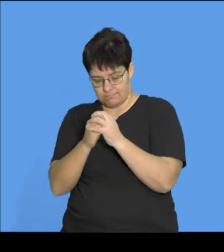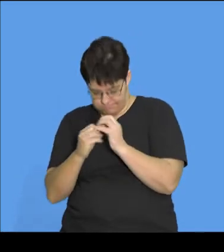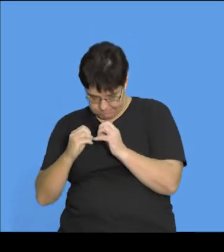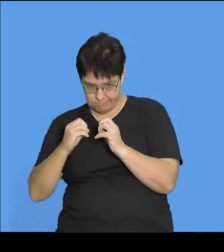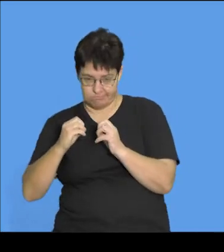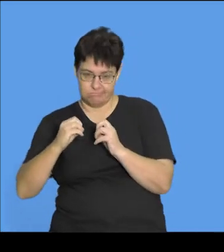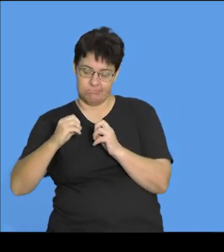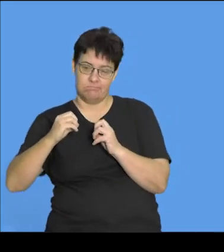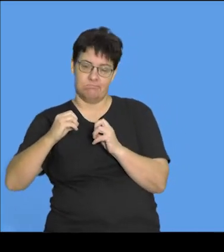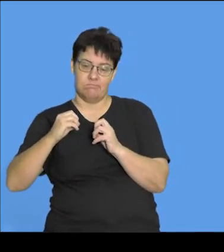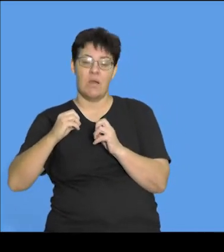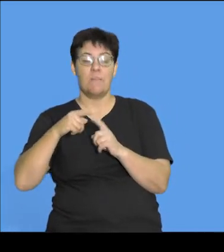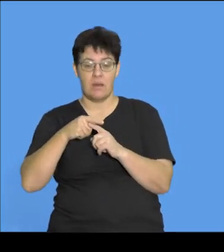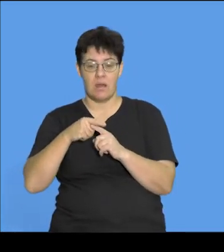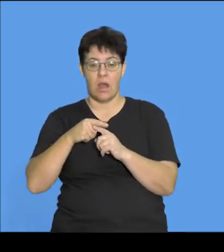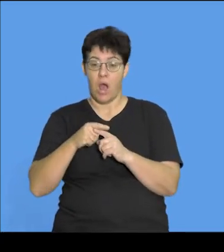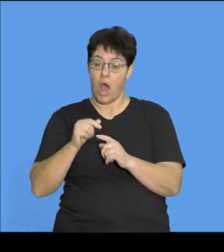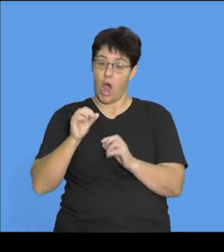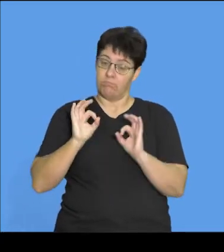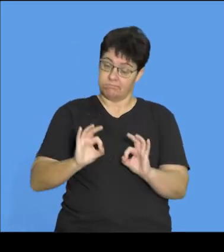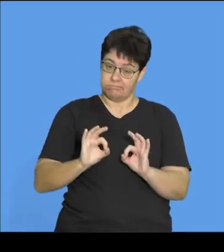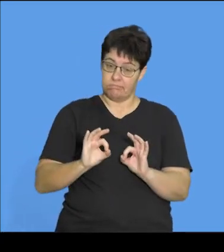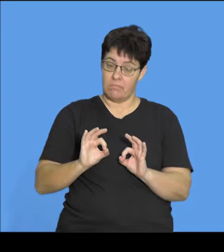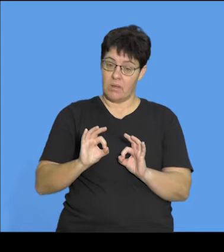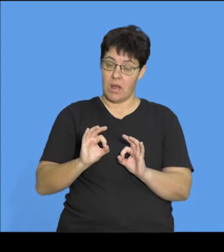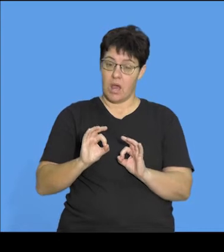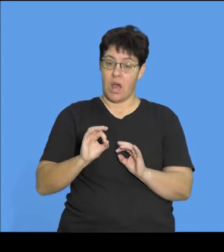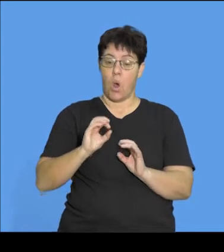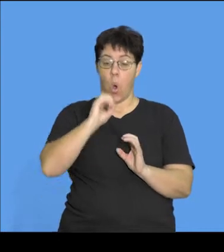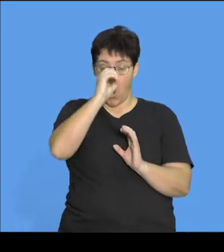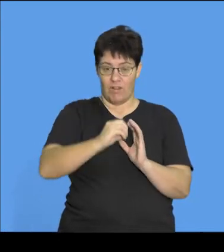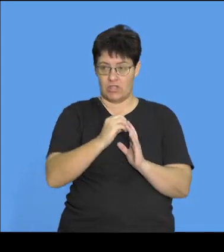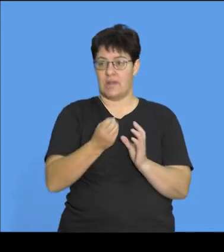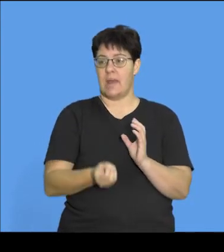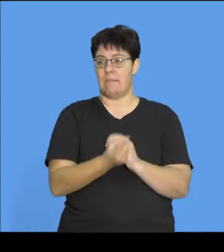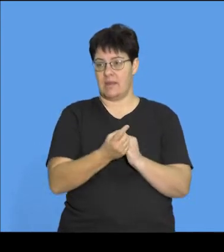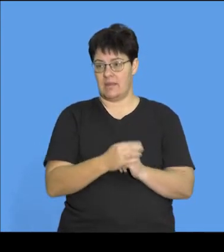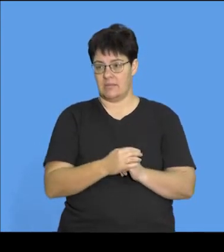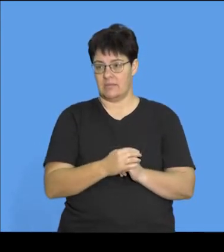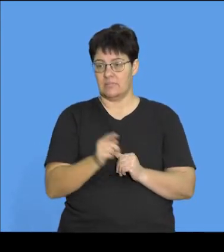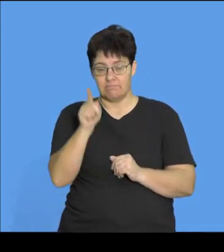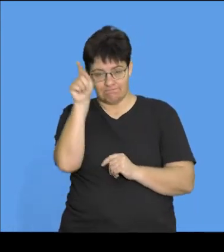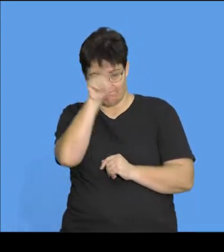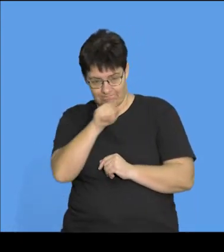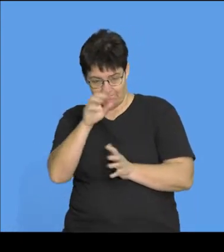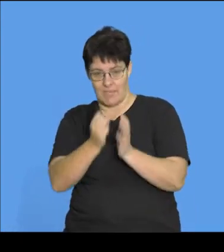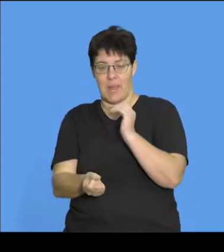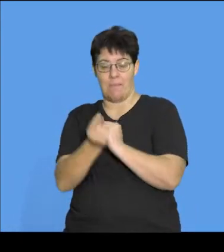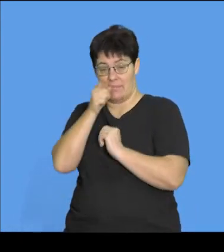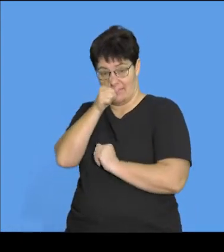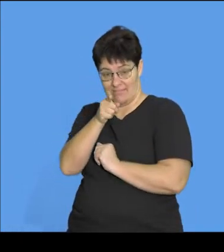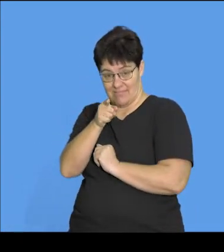of an immature ovum is called ovulation. And this we see as indicated in the diagram here.